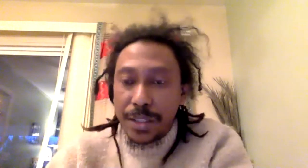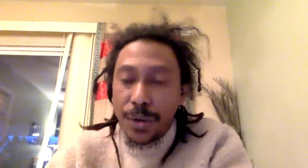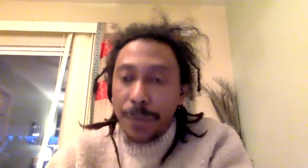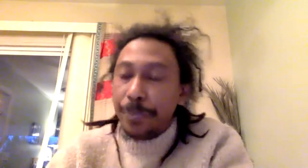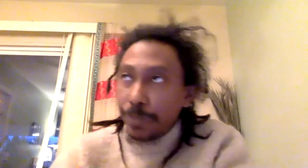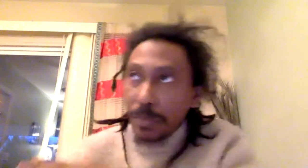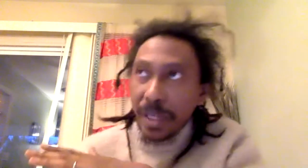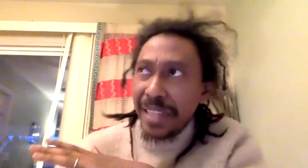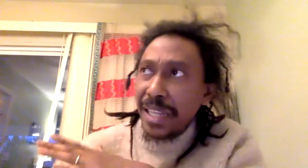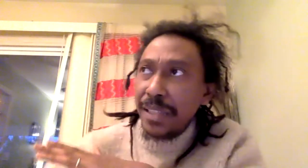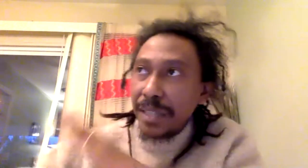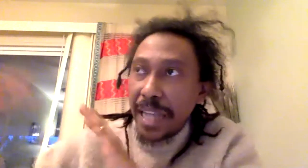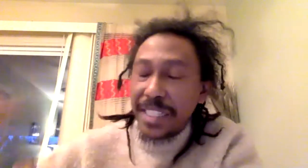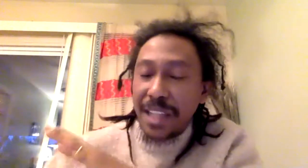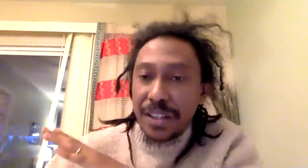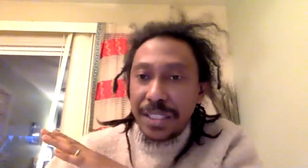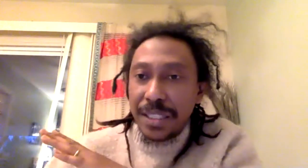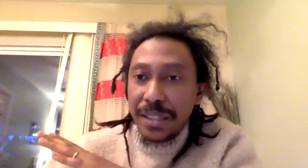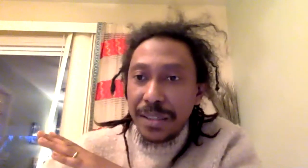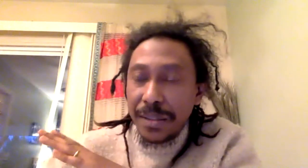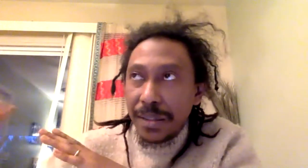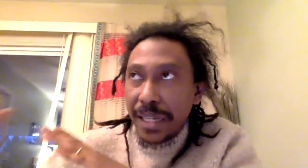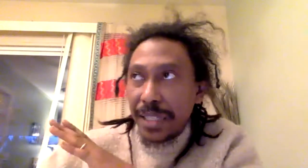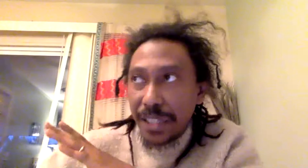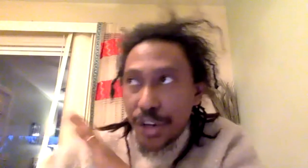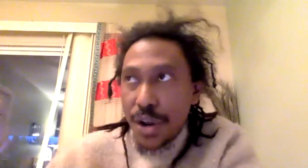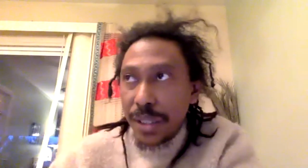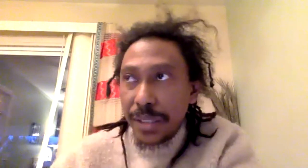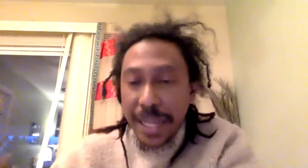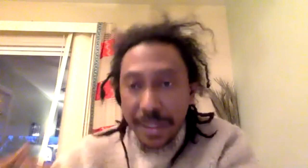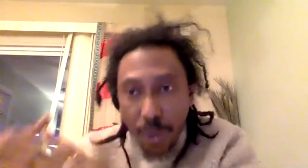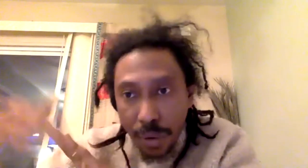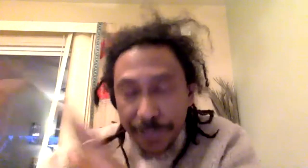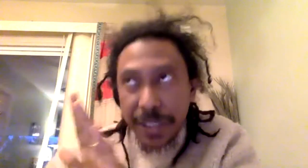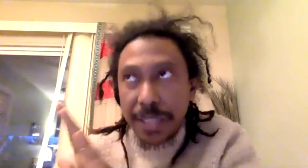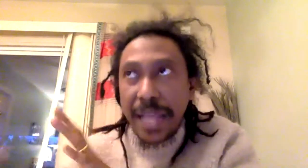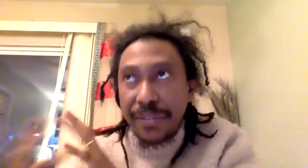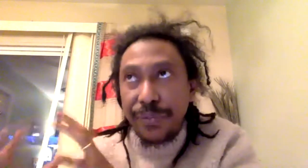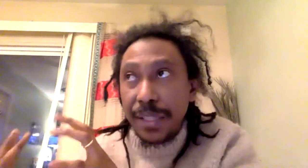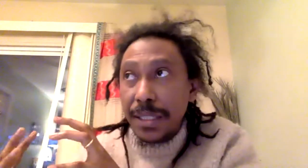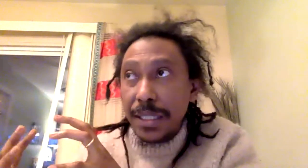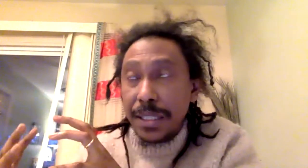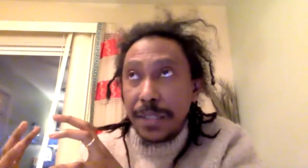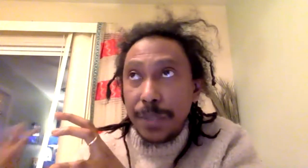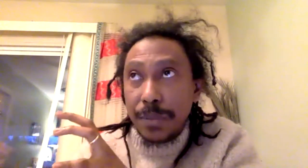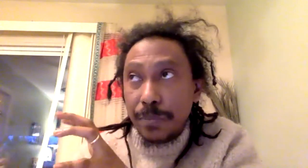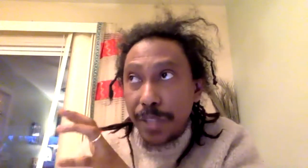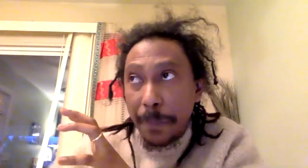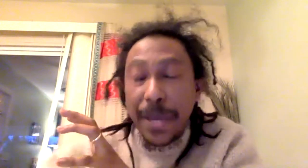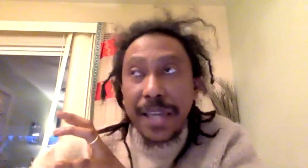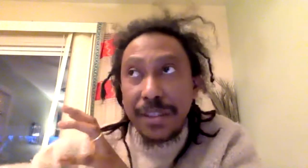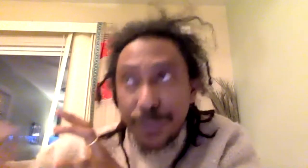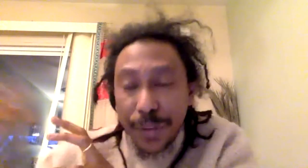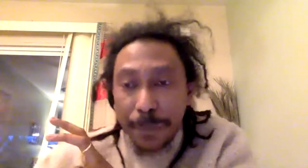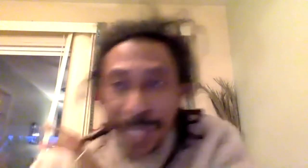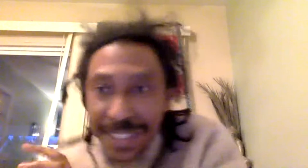So, and then I start kind of like learn that all things is, it